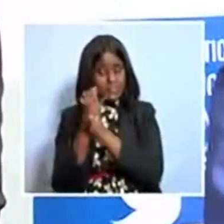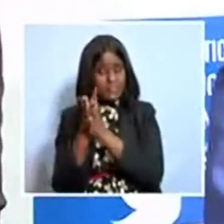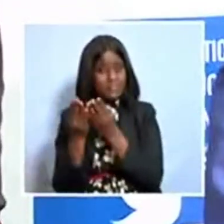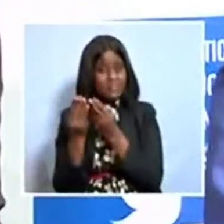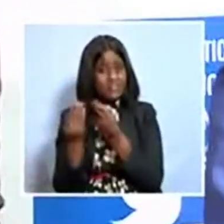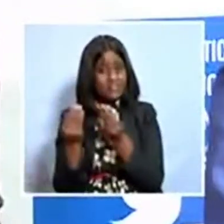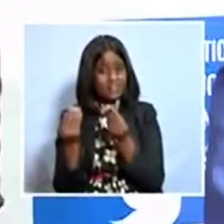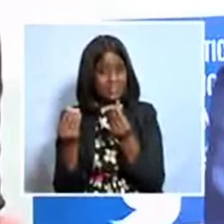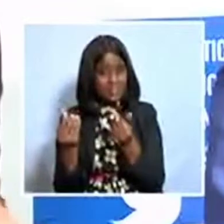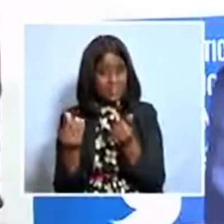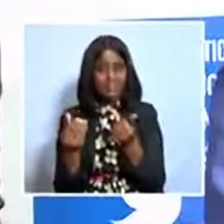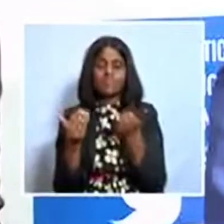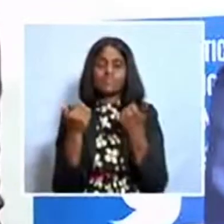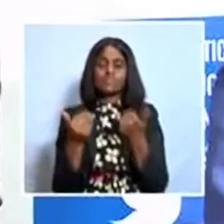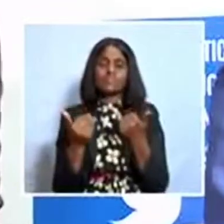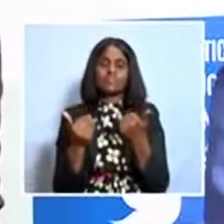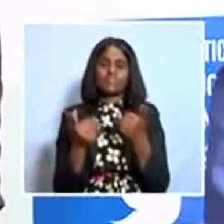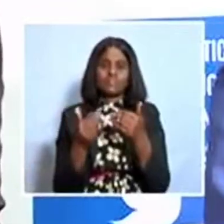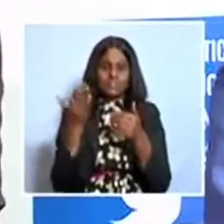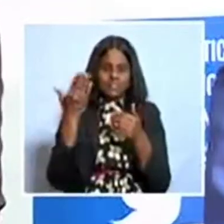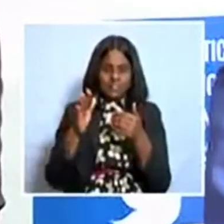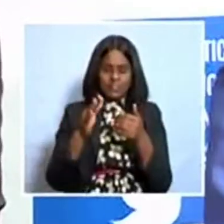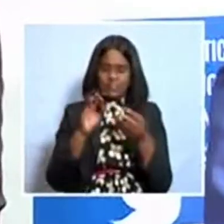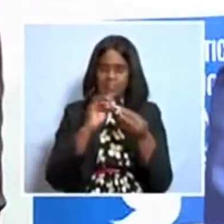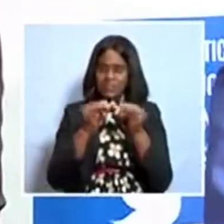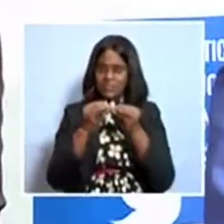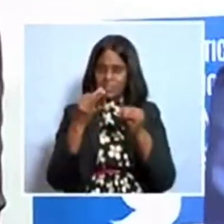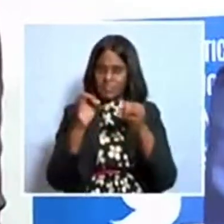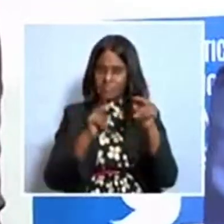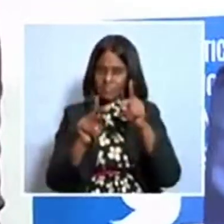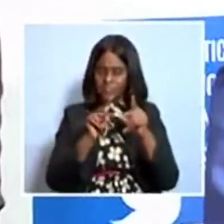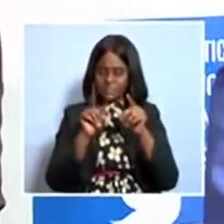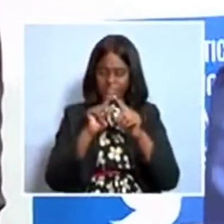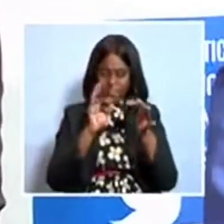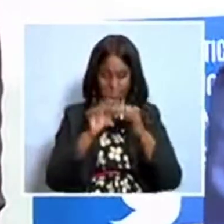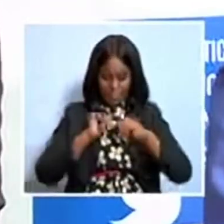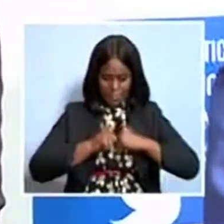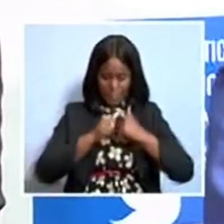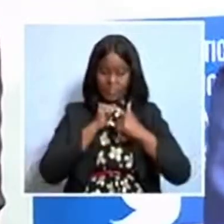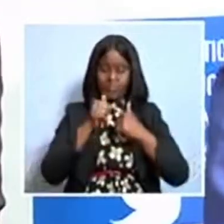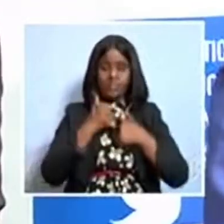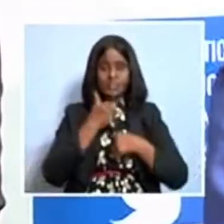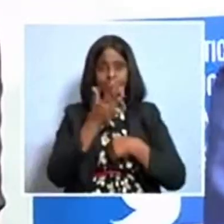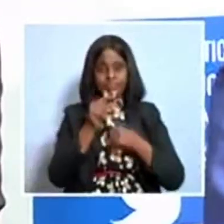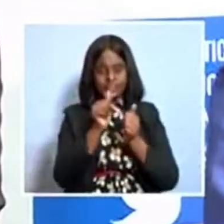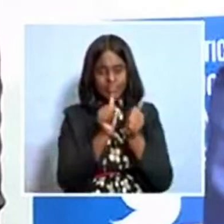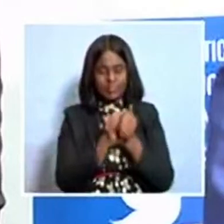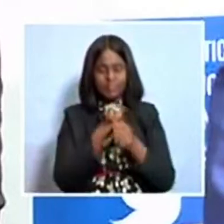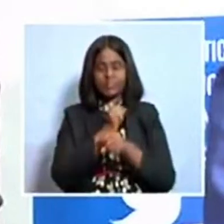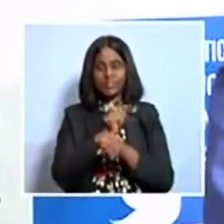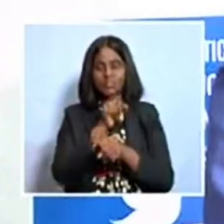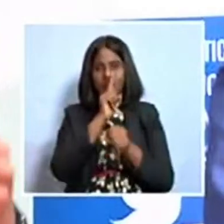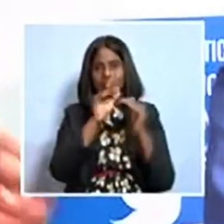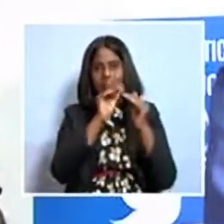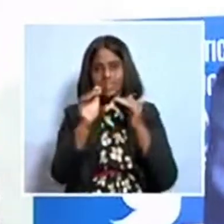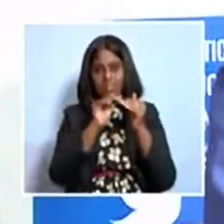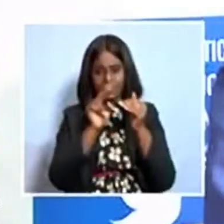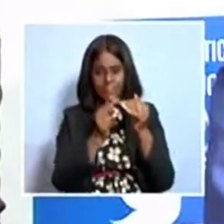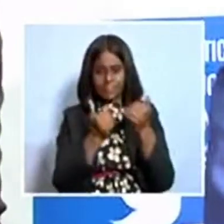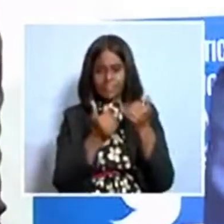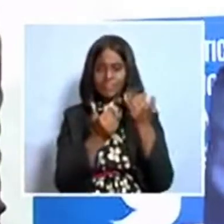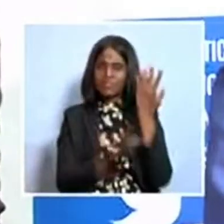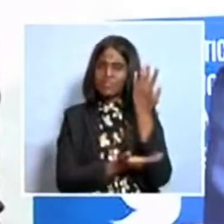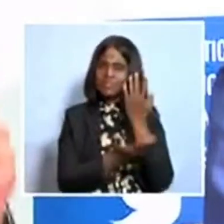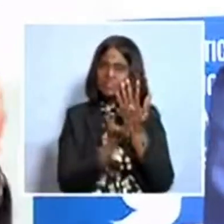sparse. And it's a nature of our population distribution, right? But if we're not deliberate about ensuring equality, that as we're increasing